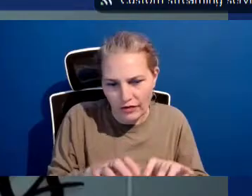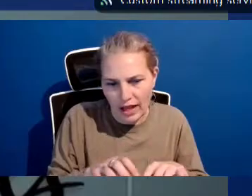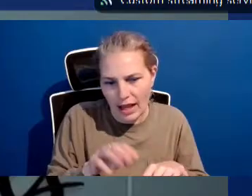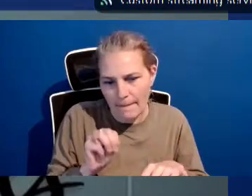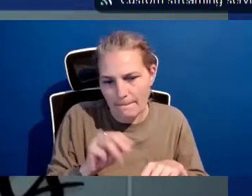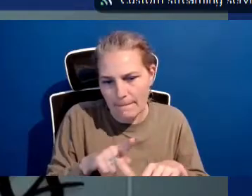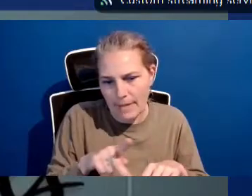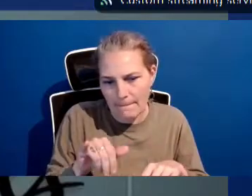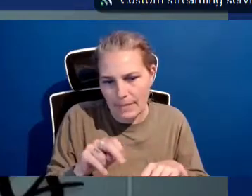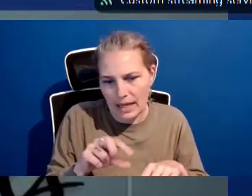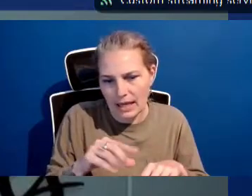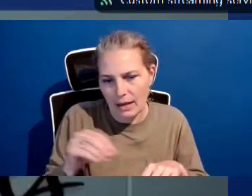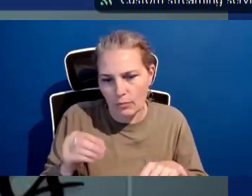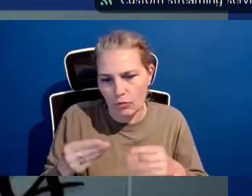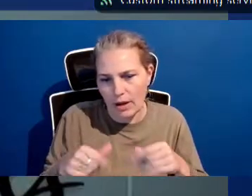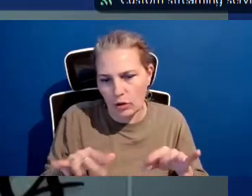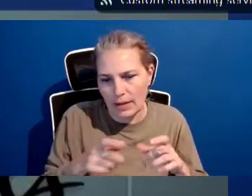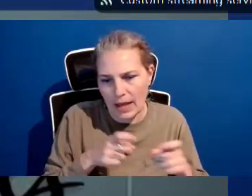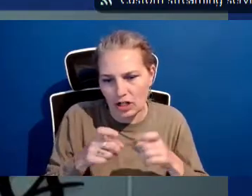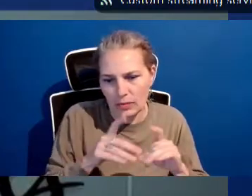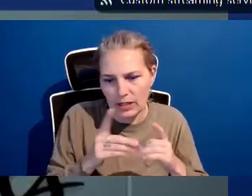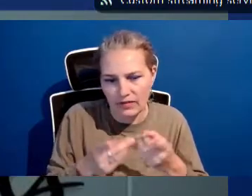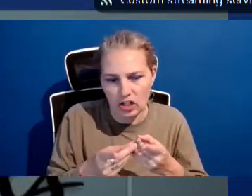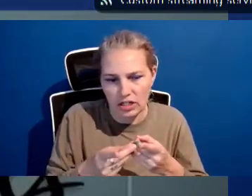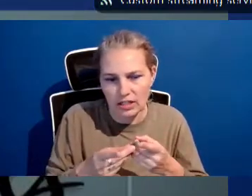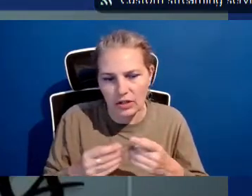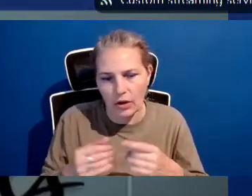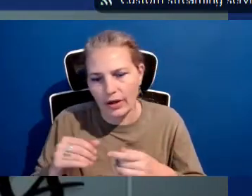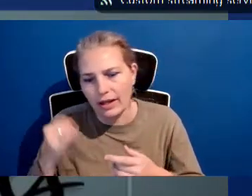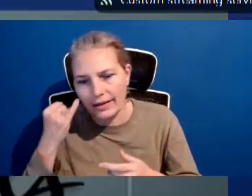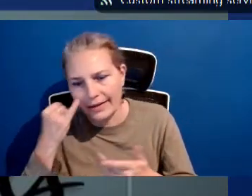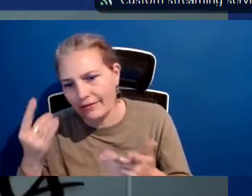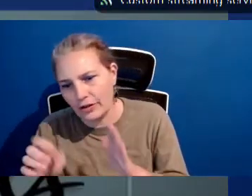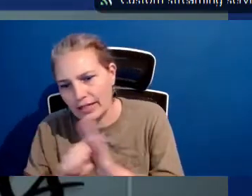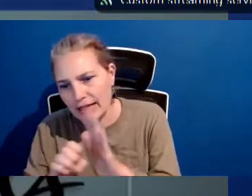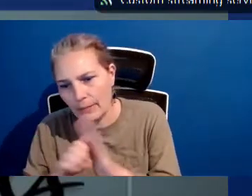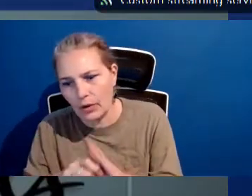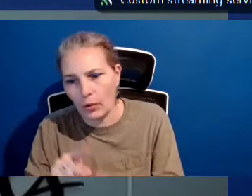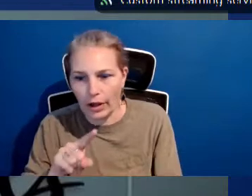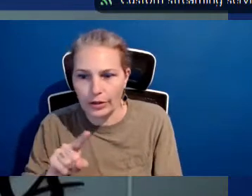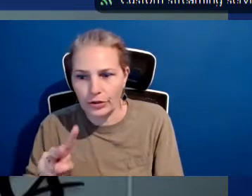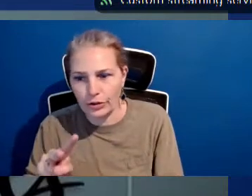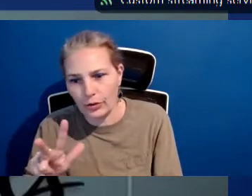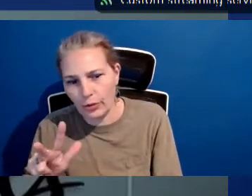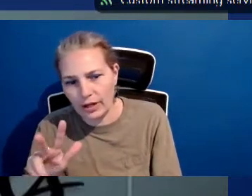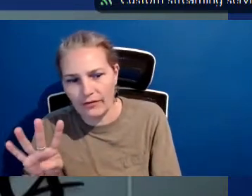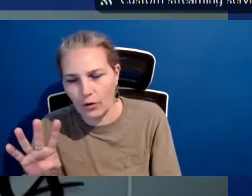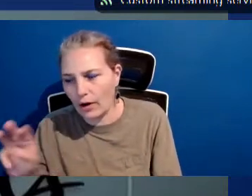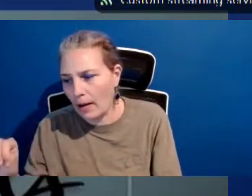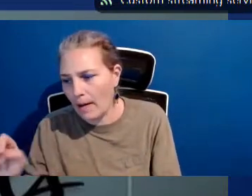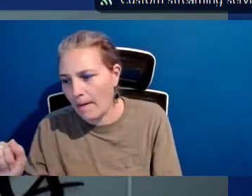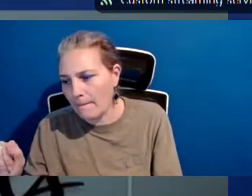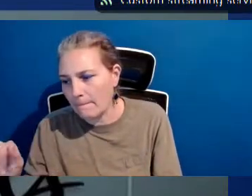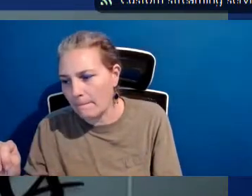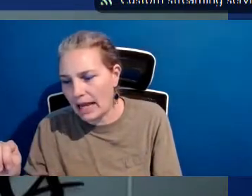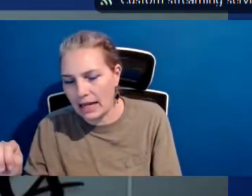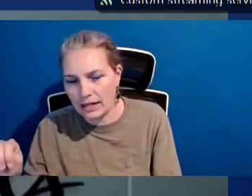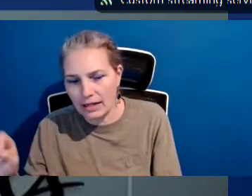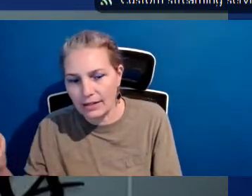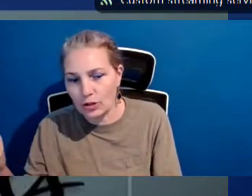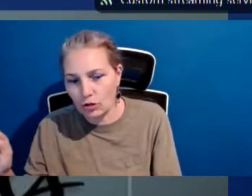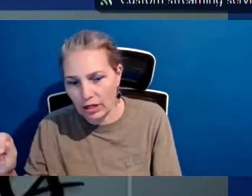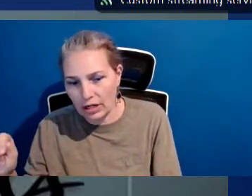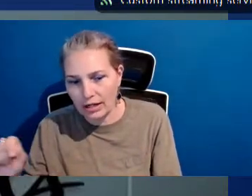the half address. So if it was 1234 Main, it would become 1234 and a half Main. If an ADU has a